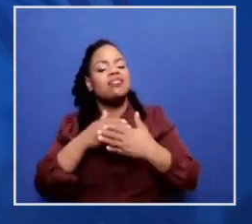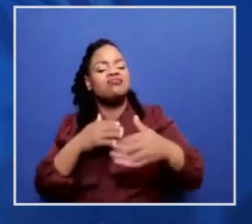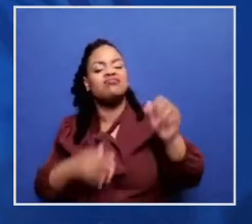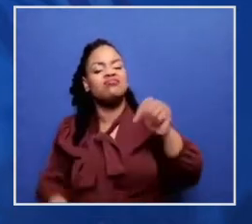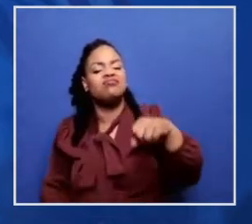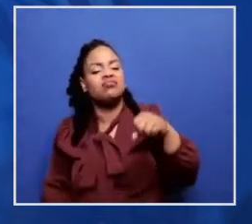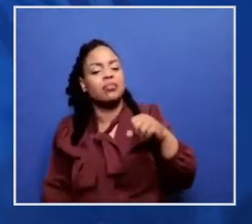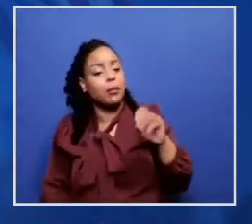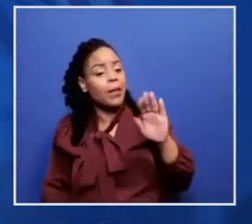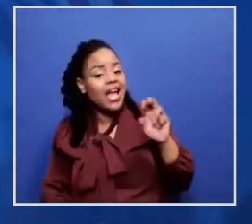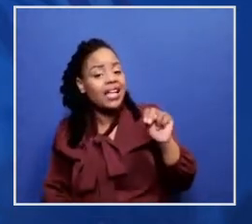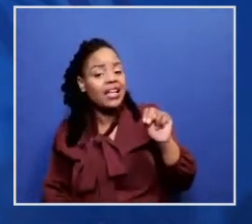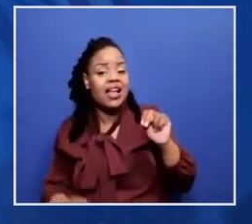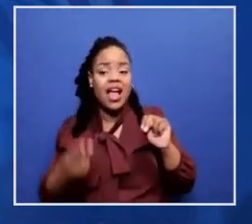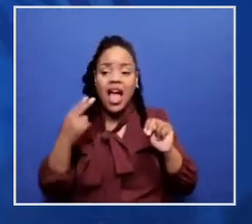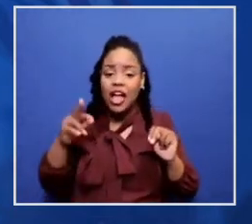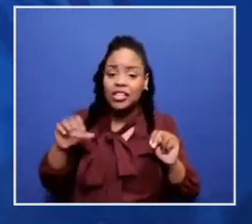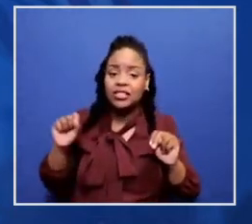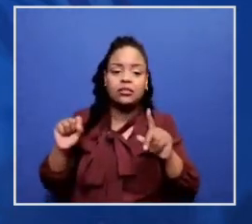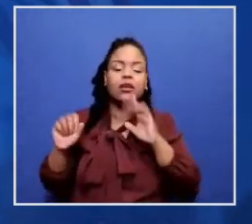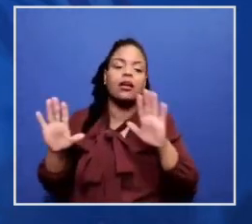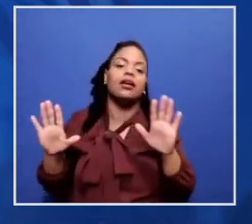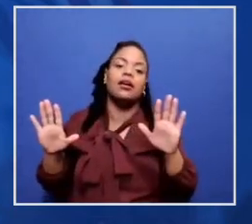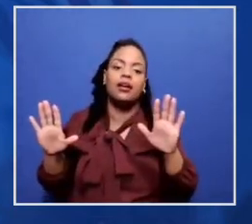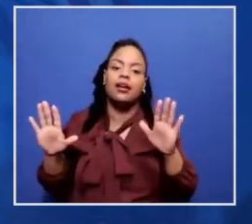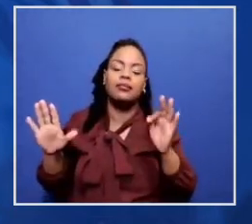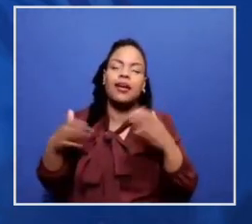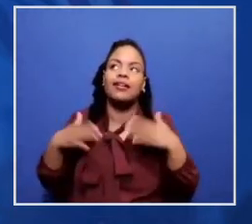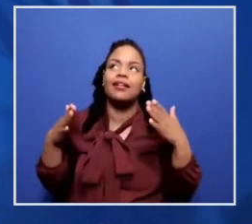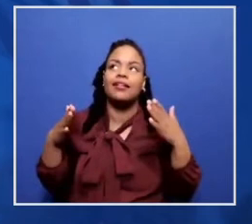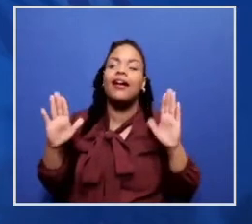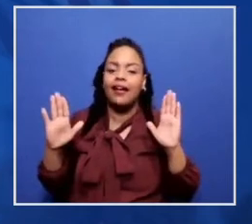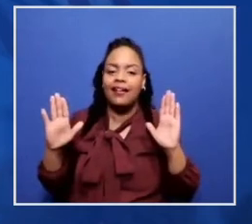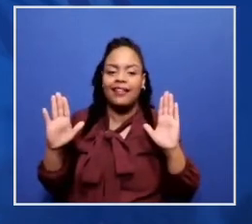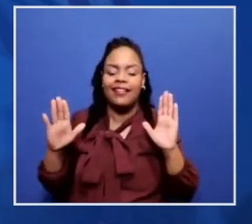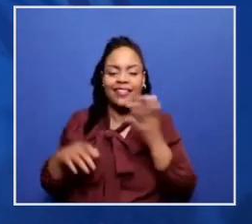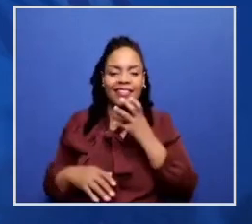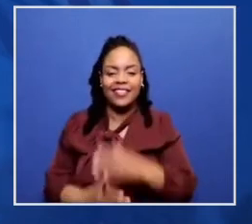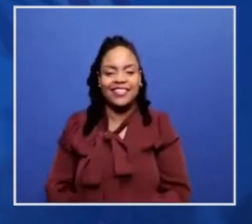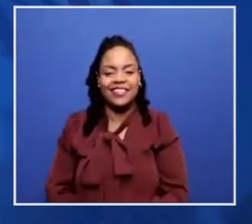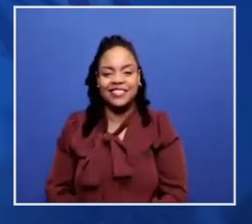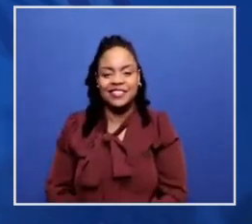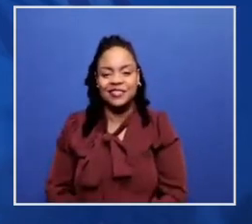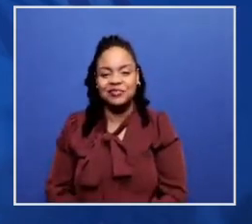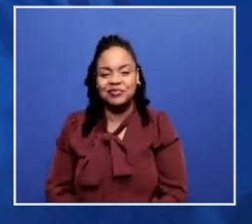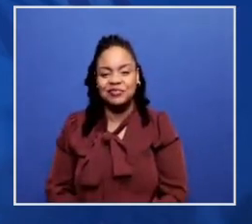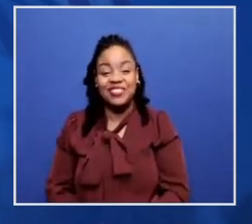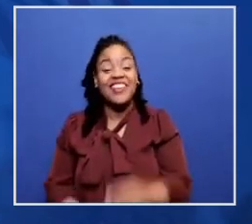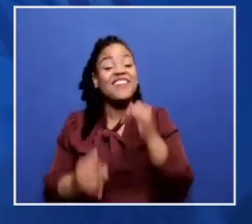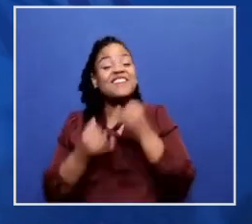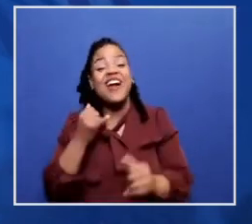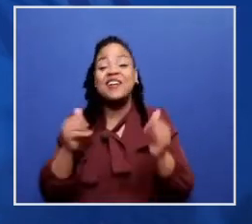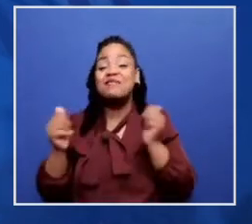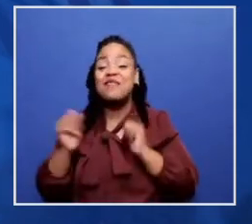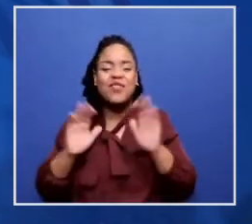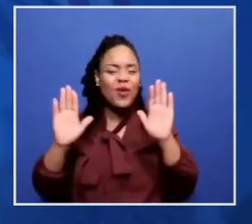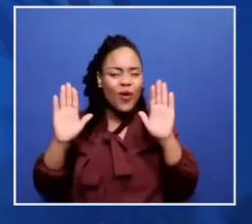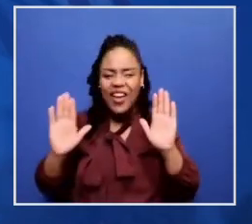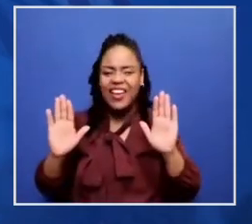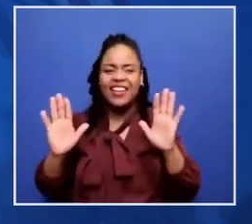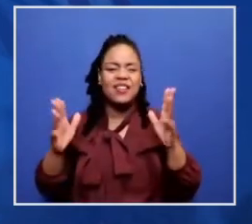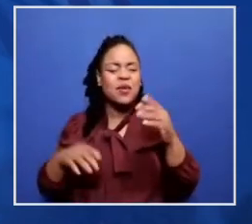Hallelujah. Friends, for our final performance of the evening, please welcome the great multi-Grammy winning gospel